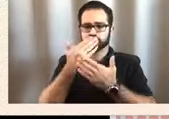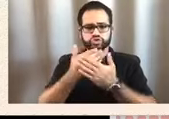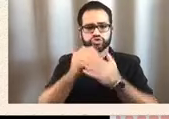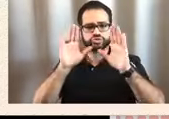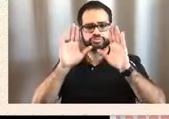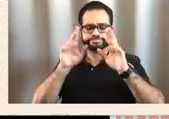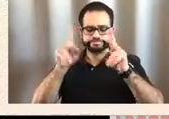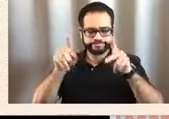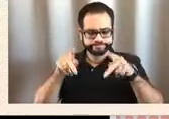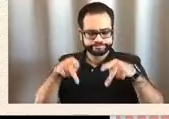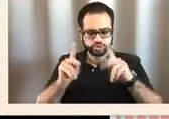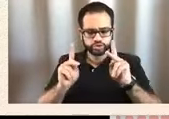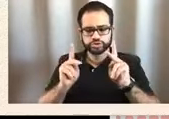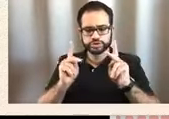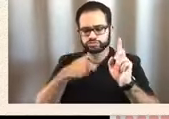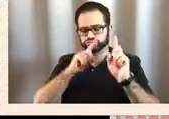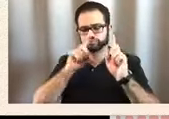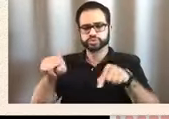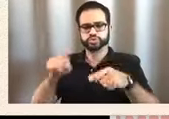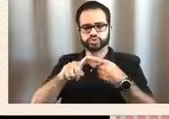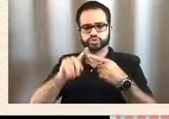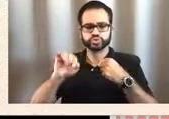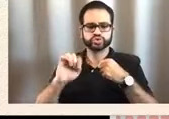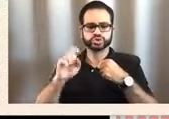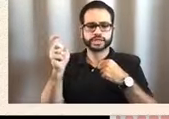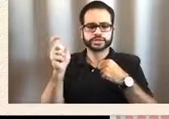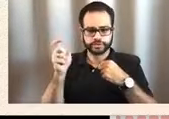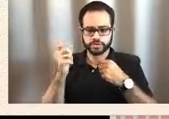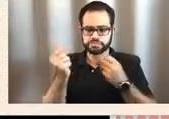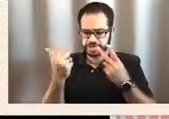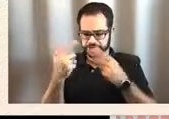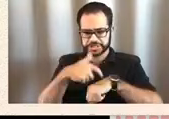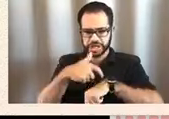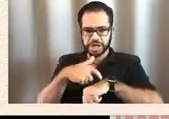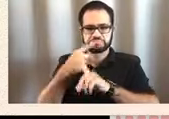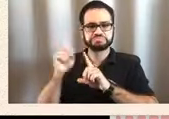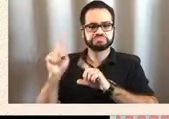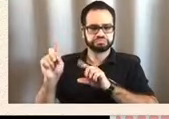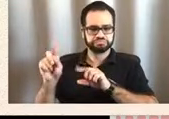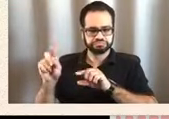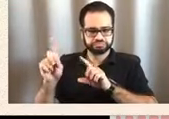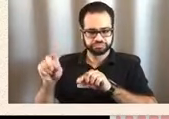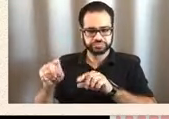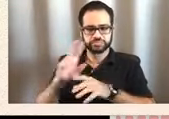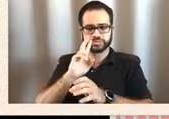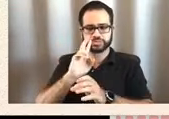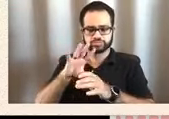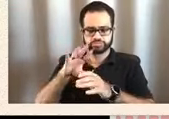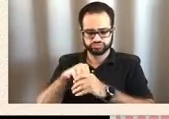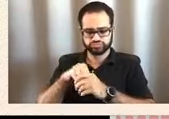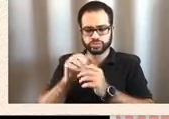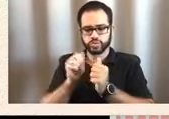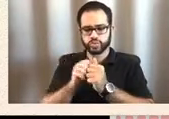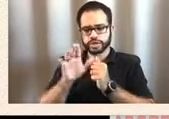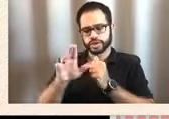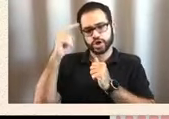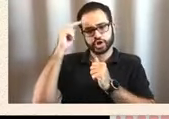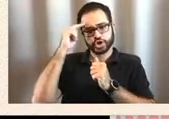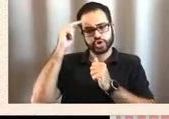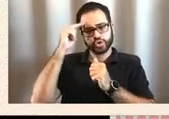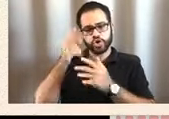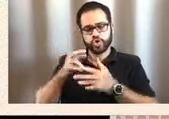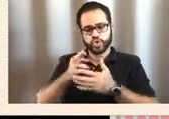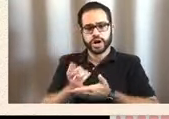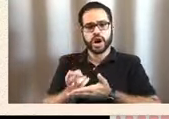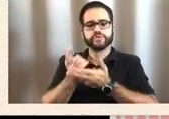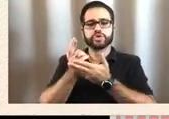to Jacksonville on a number of occasions and take part in their neuro recovery program, as well